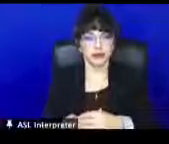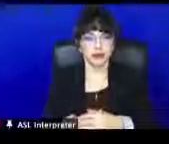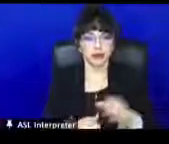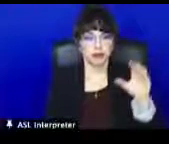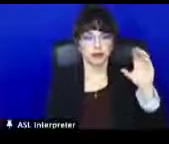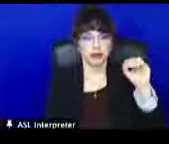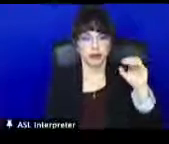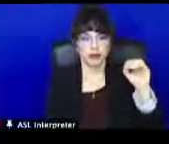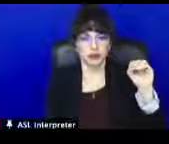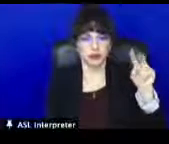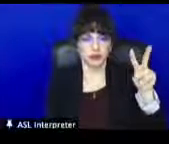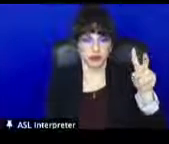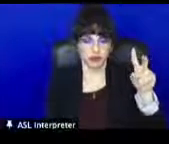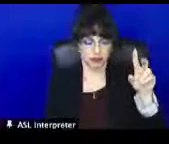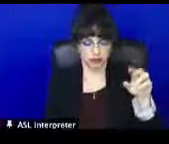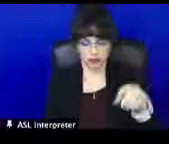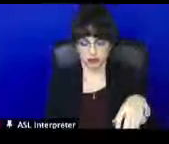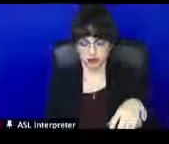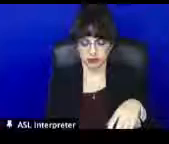001.